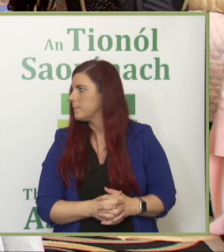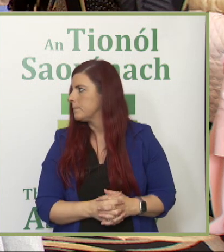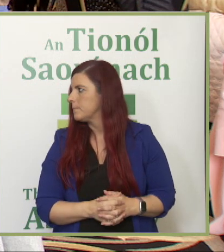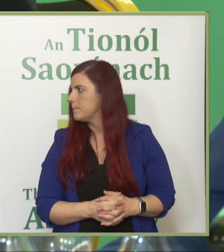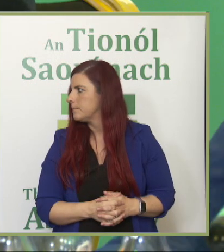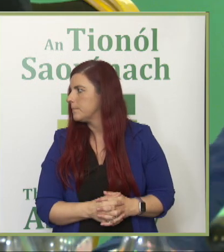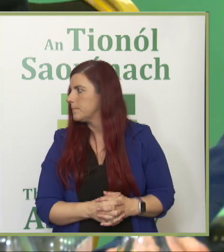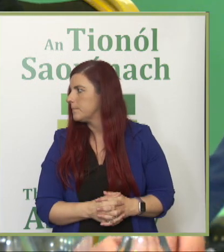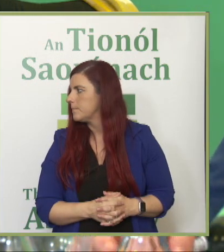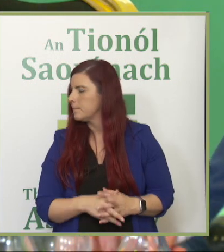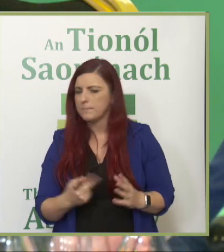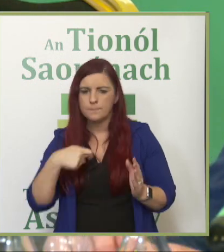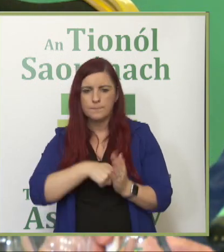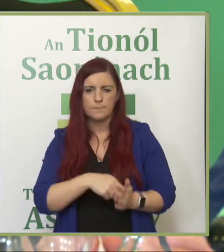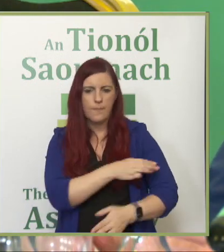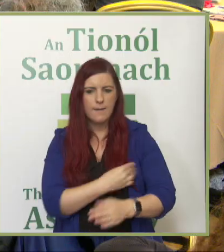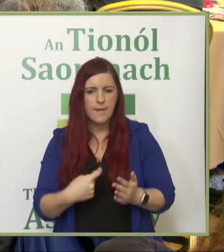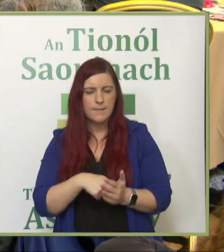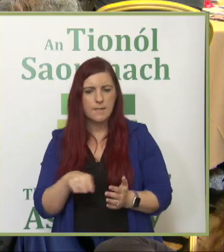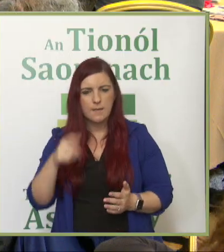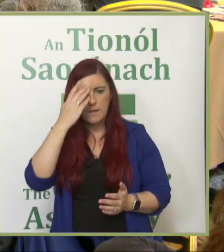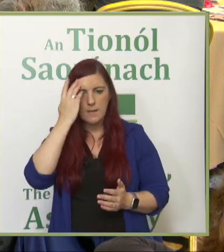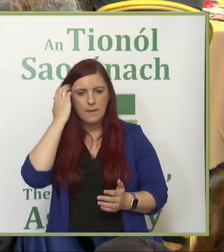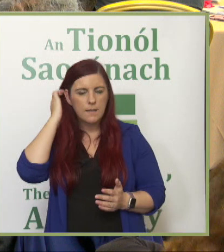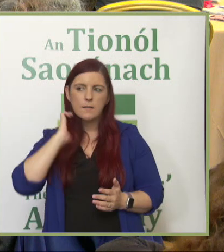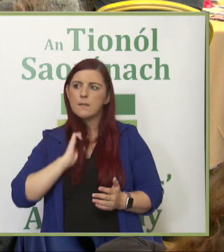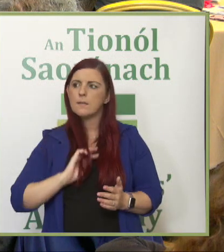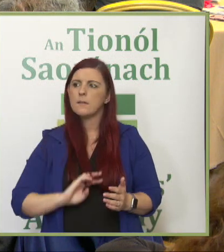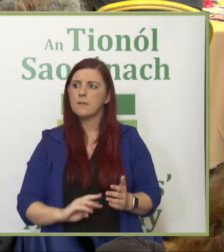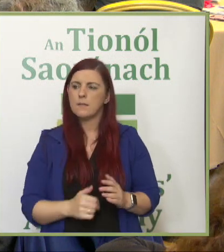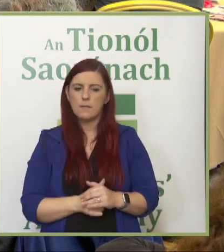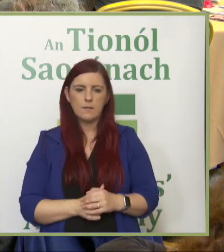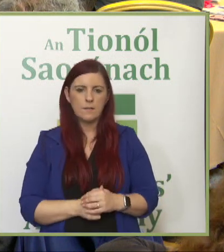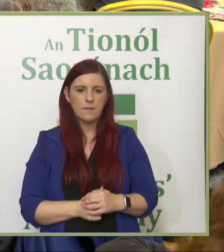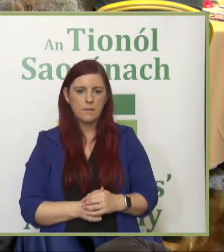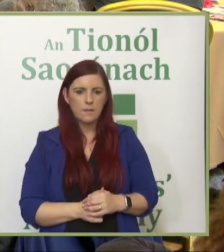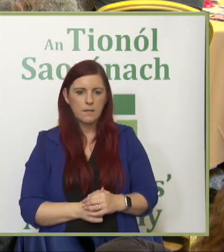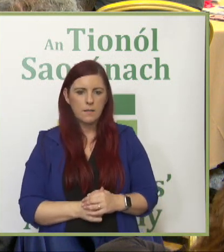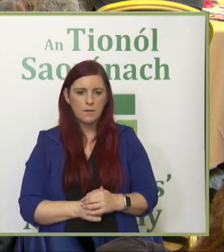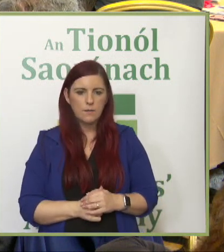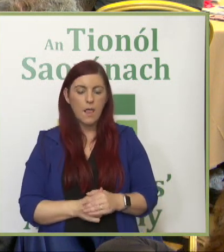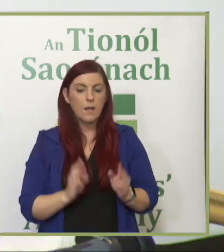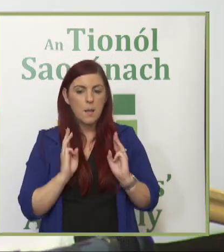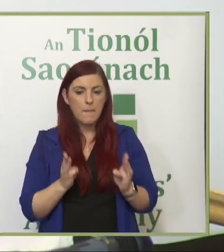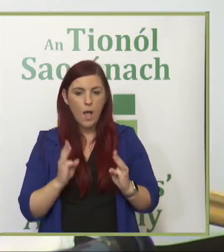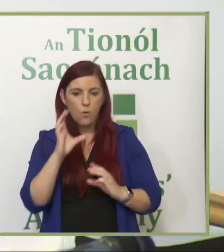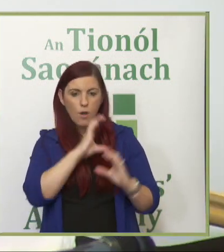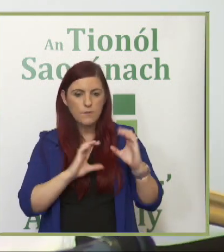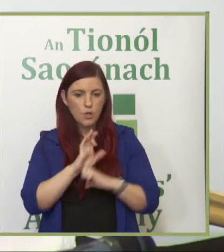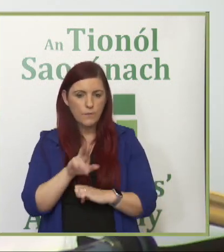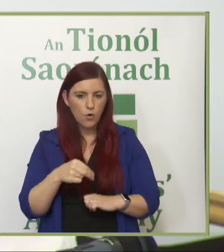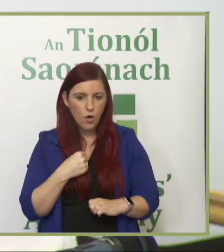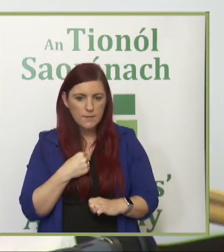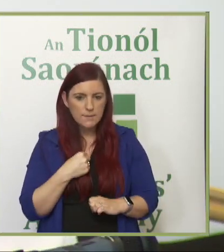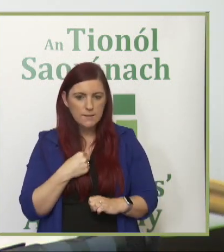Justin, if you want to make any comment too. Thanks, Chair. What I would just add to answer your question is the power of search for us comes under something called